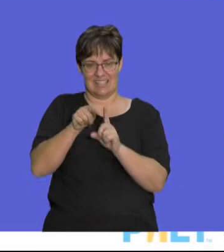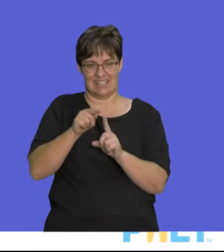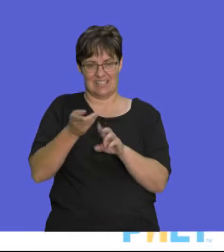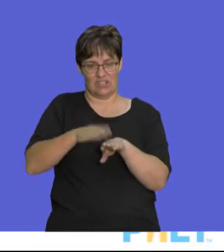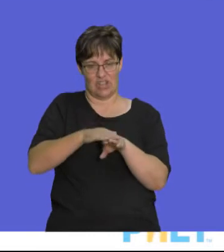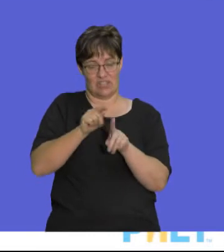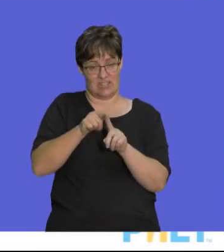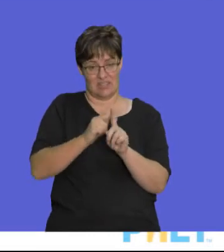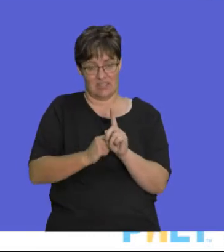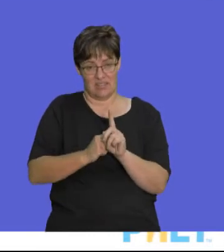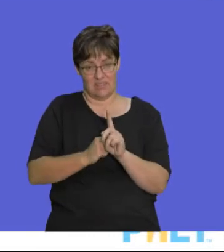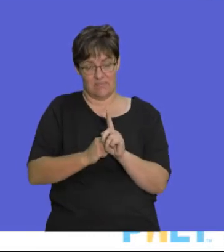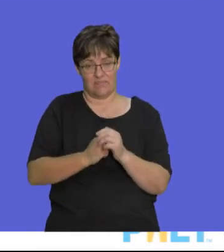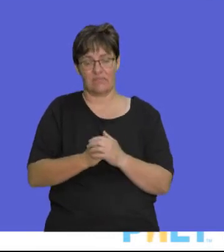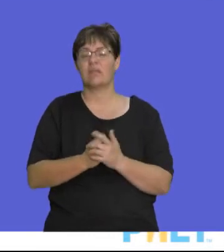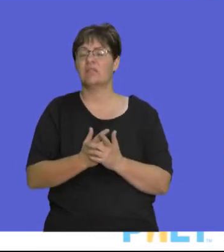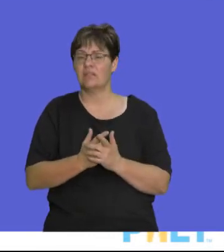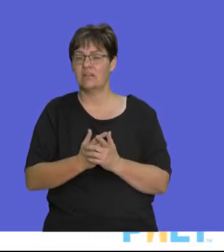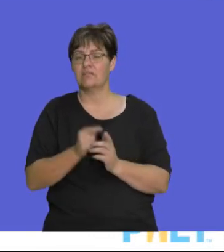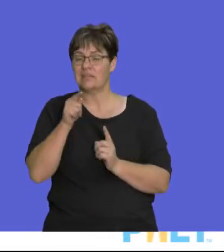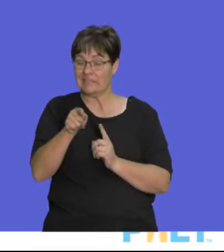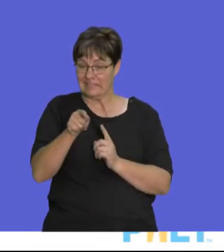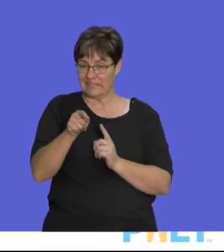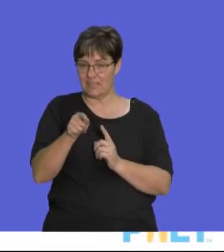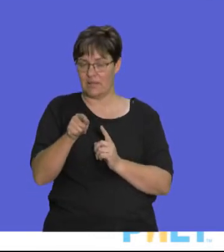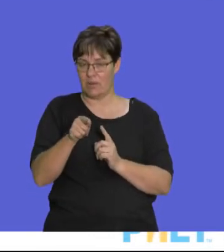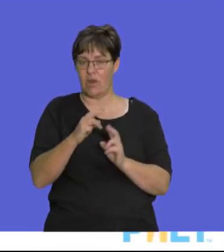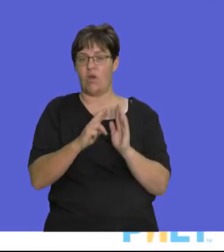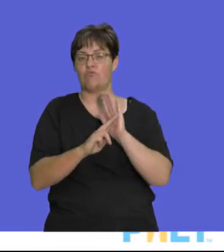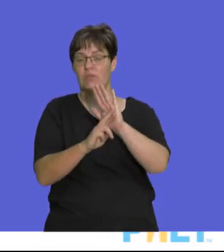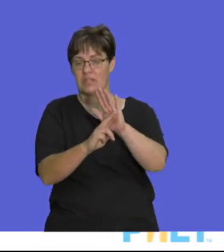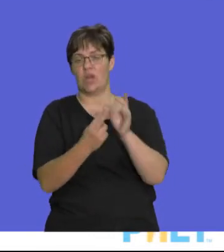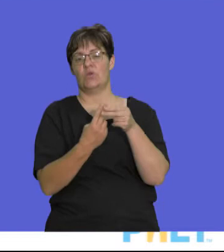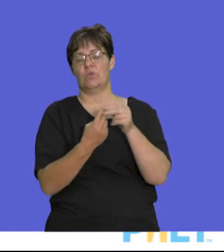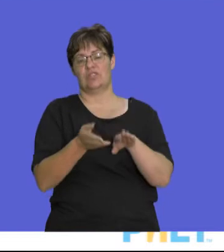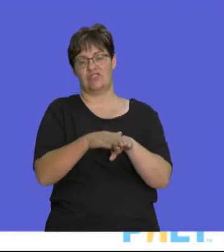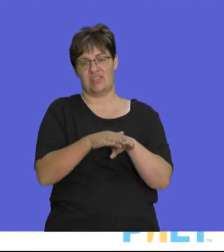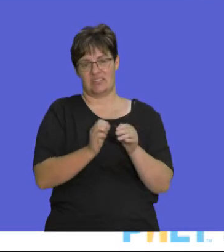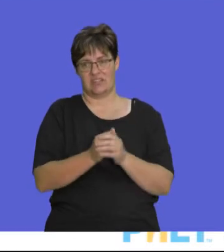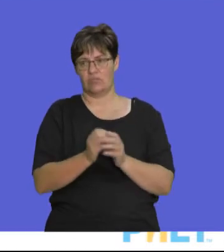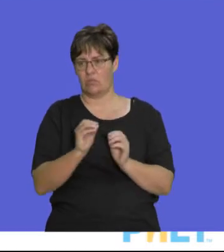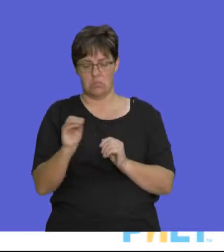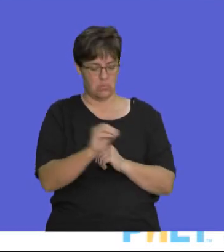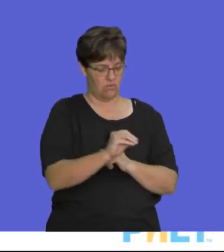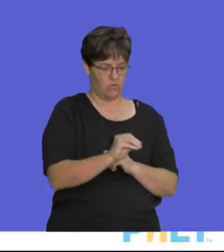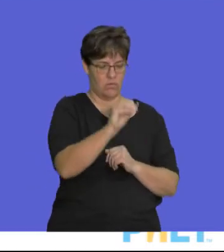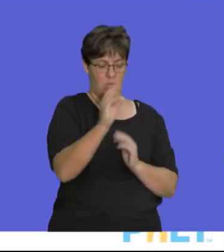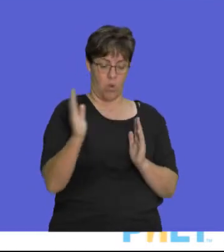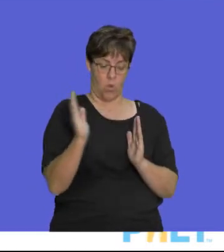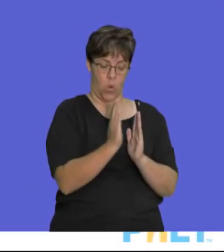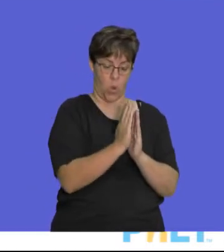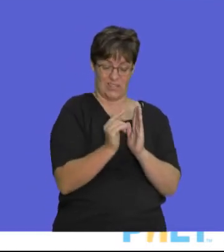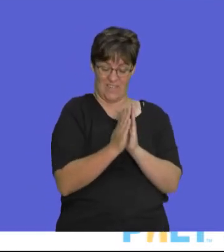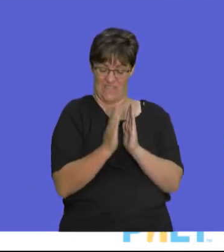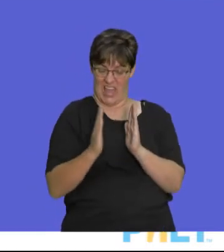by the test charge. So the sensor actually, in this case, it represents the unit charge. So we can either move the